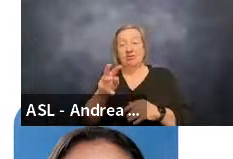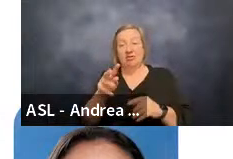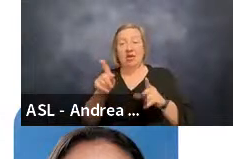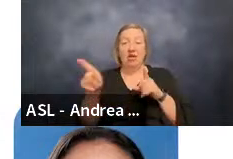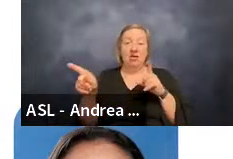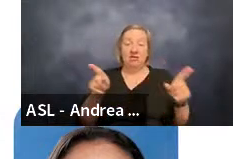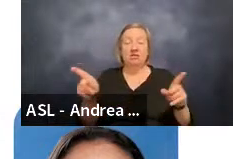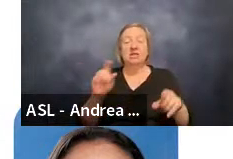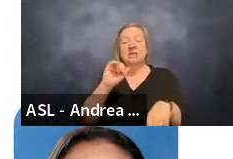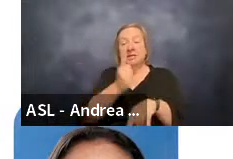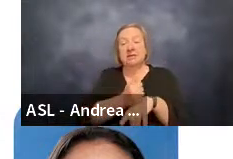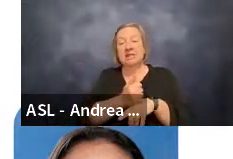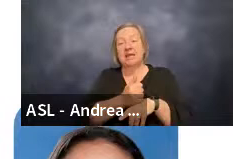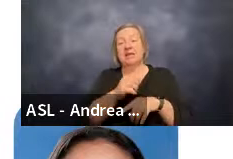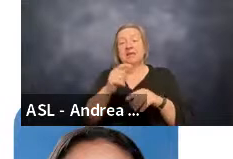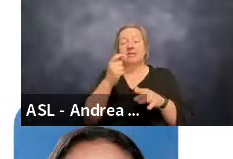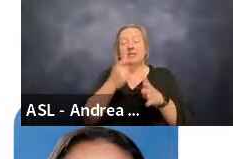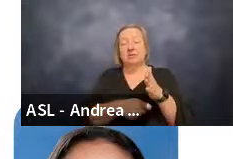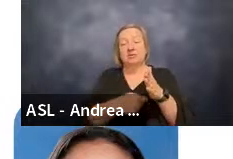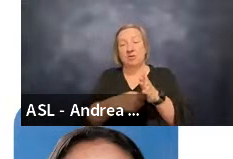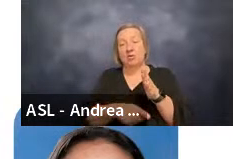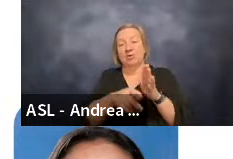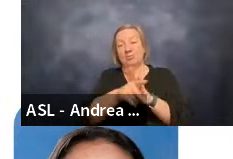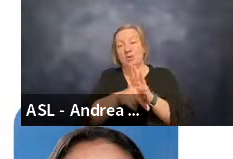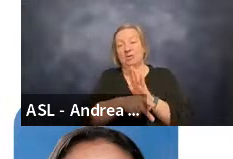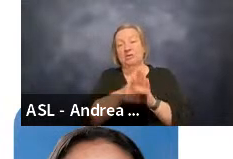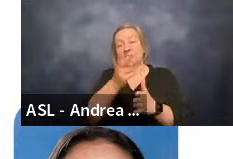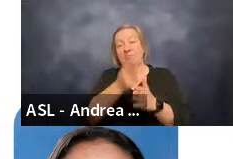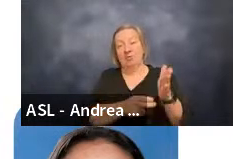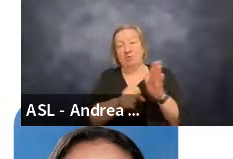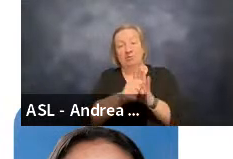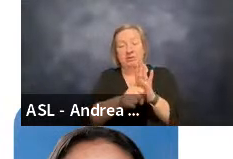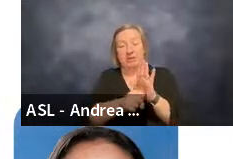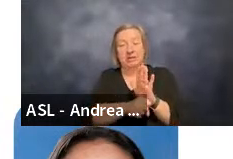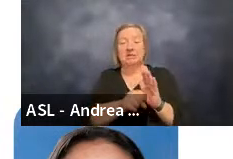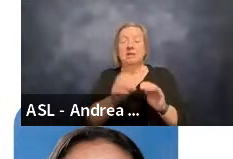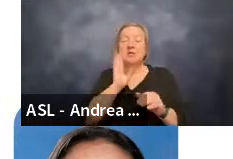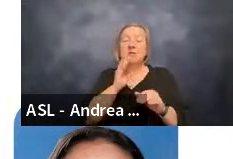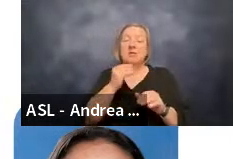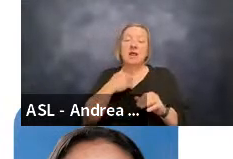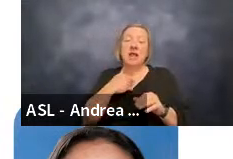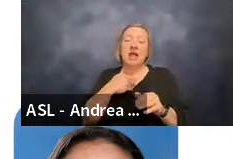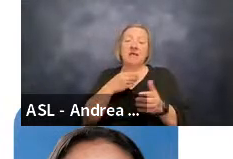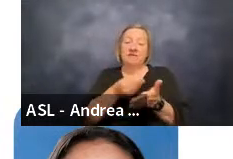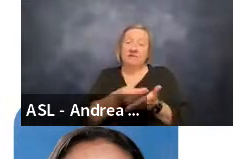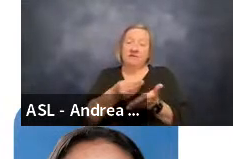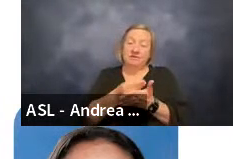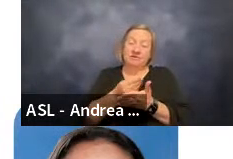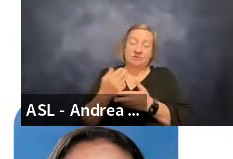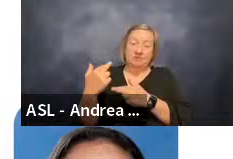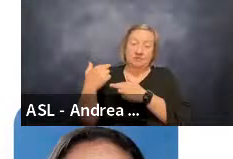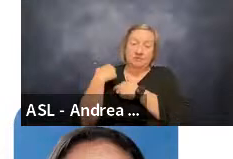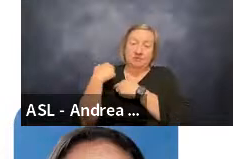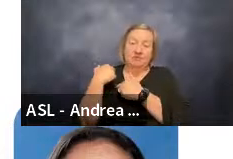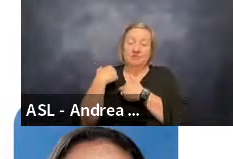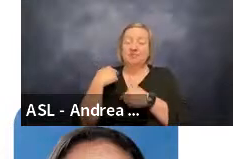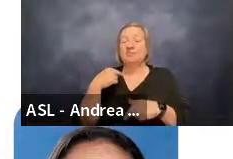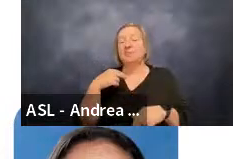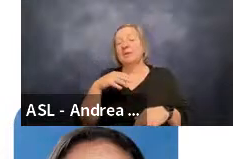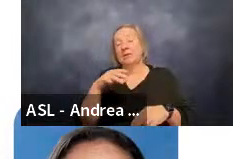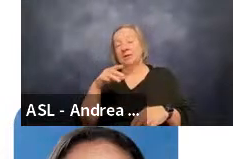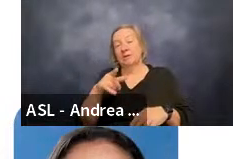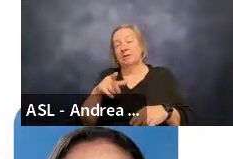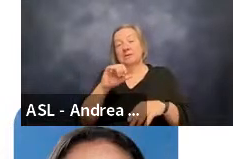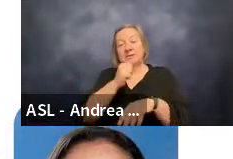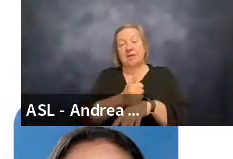set the tolling policy of the 2 states. And they will also have a fiduciary financial responsibility as they set